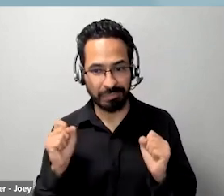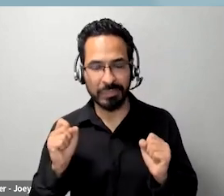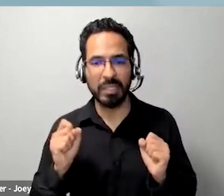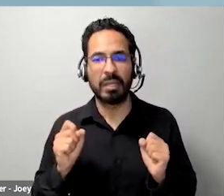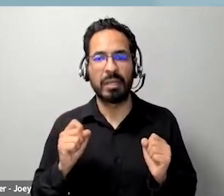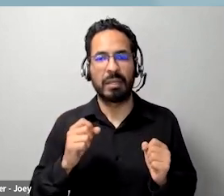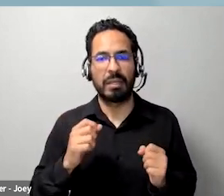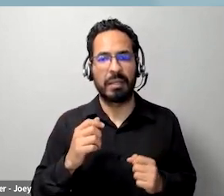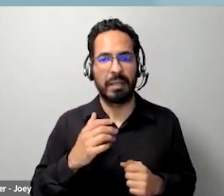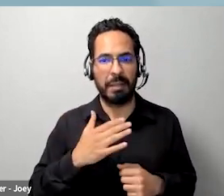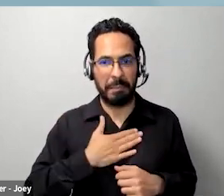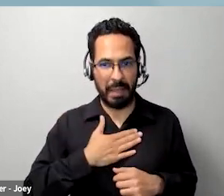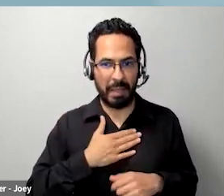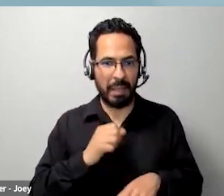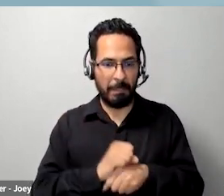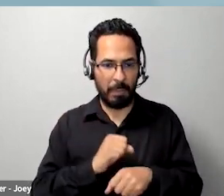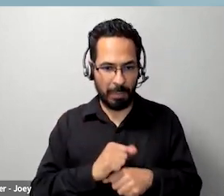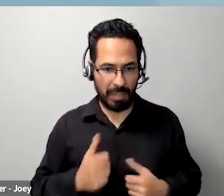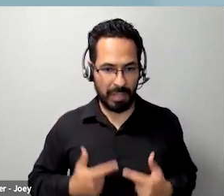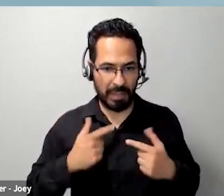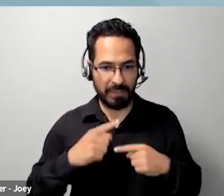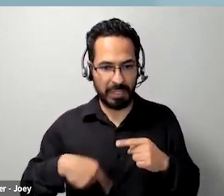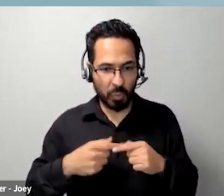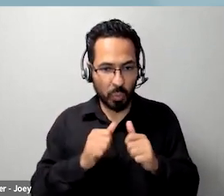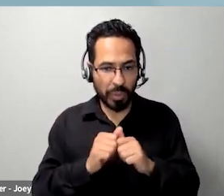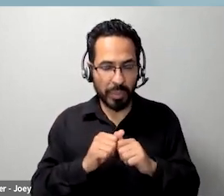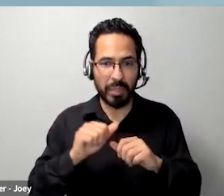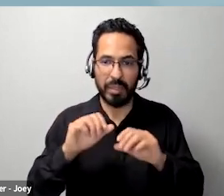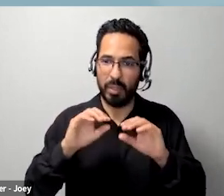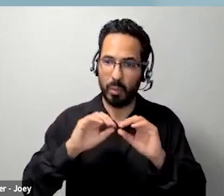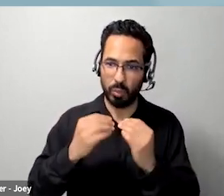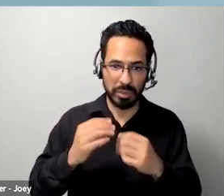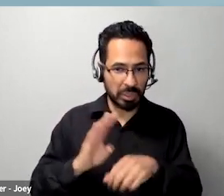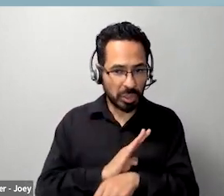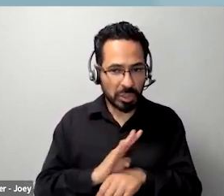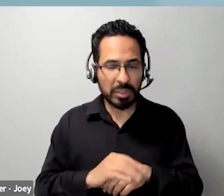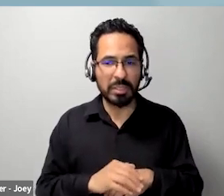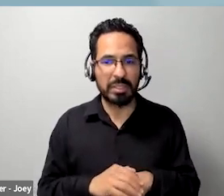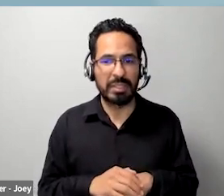in my employment life cycle with an organization, it has made